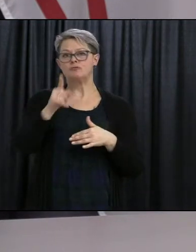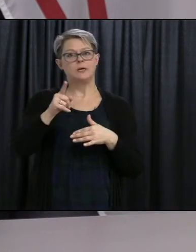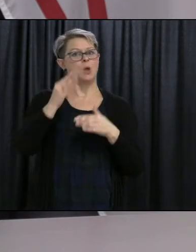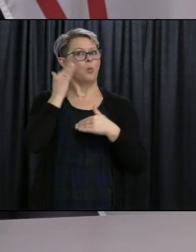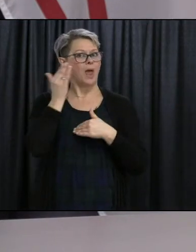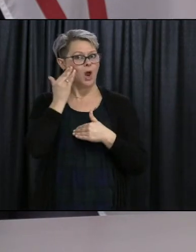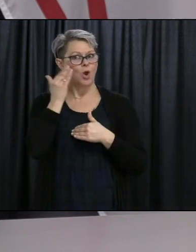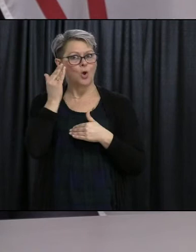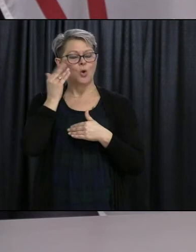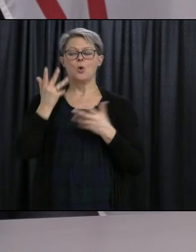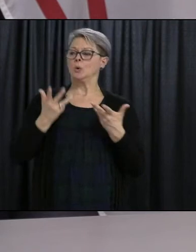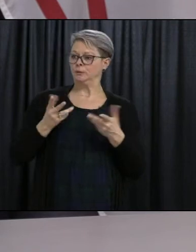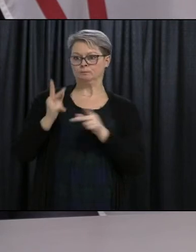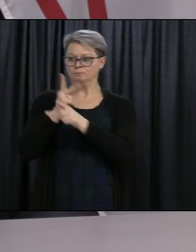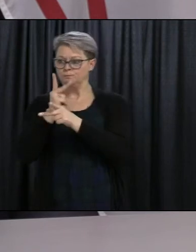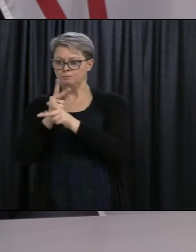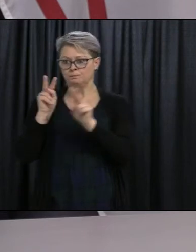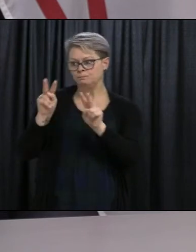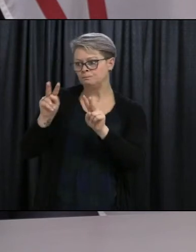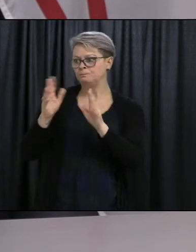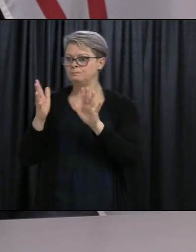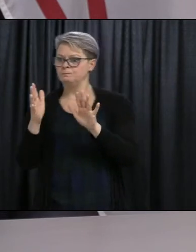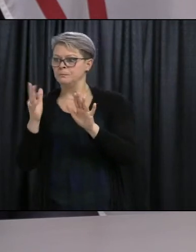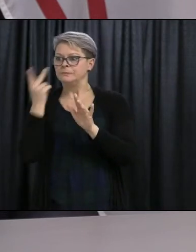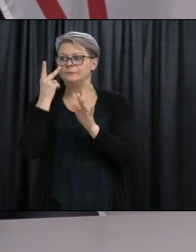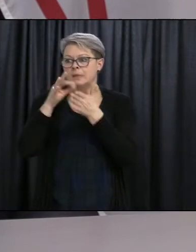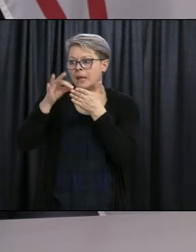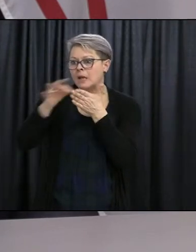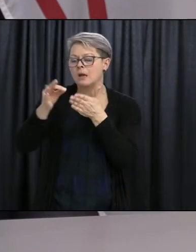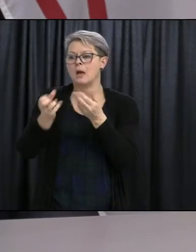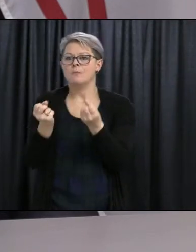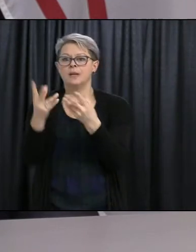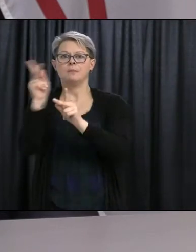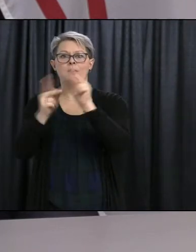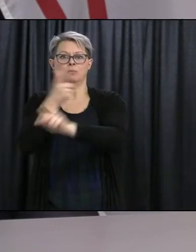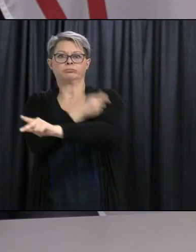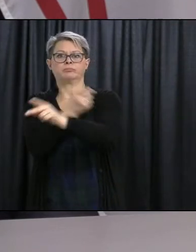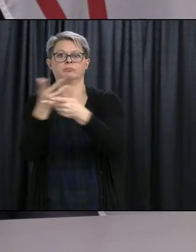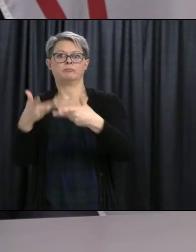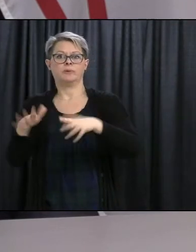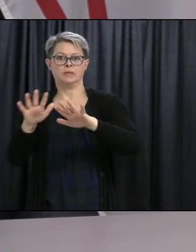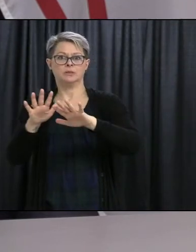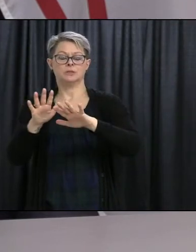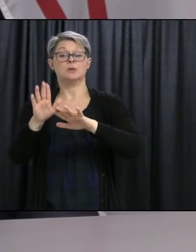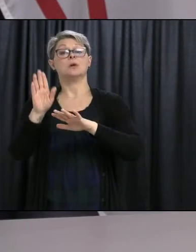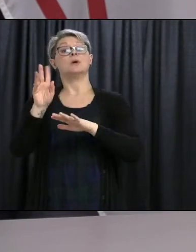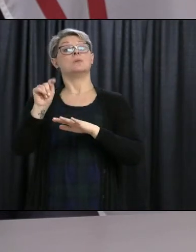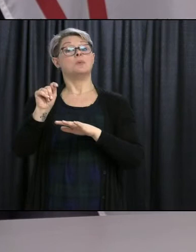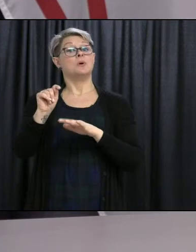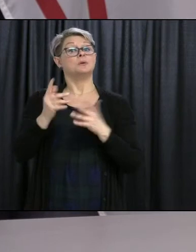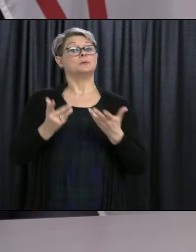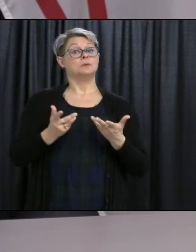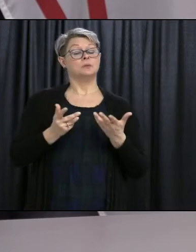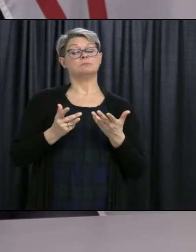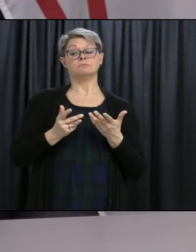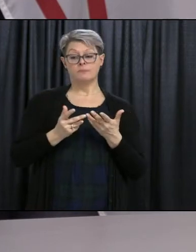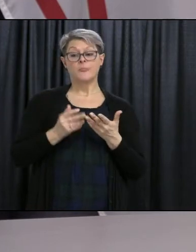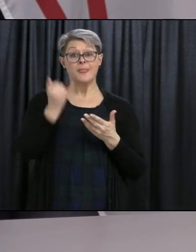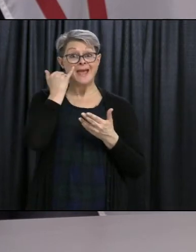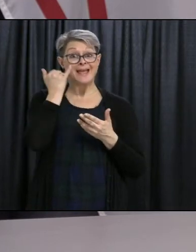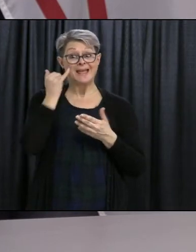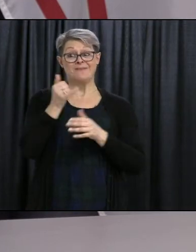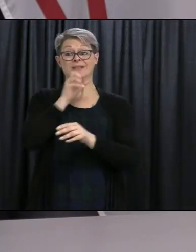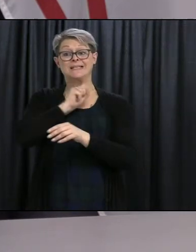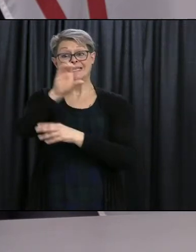cognizant of that over the last few days, but we have anyone who in long-term care who consented, who wished to